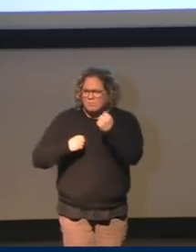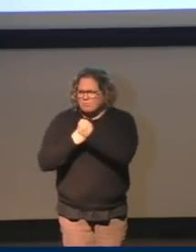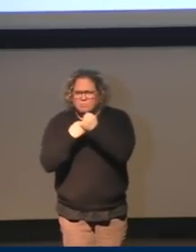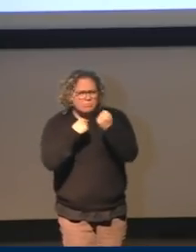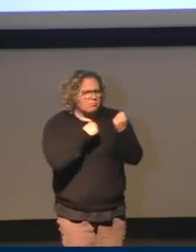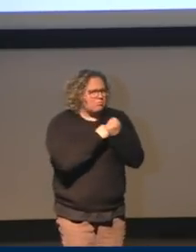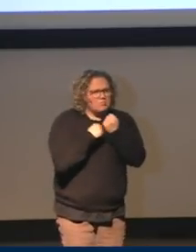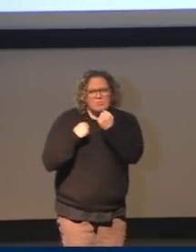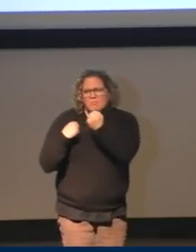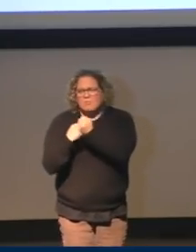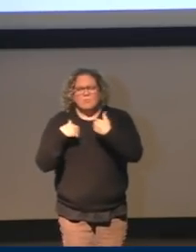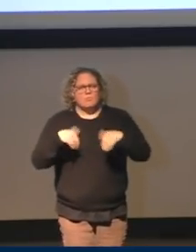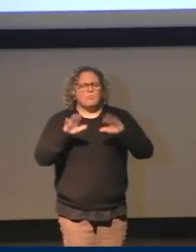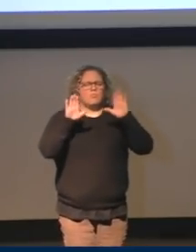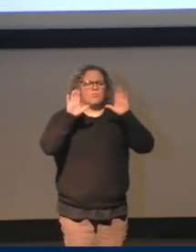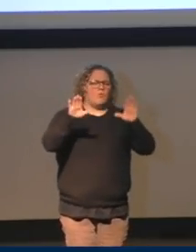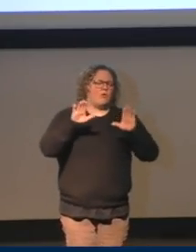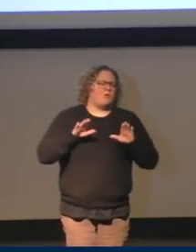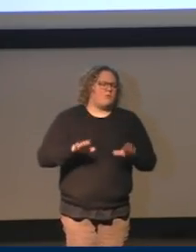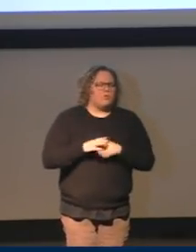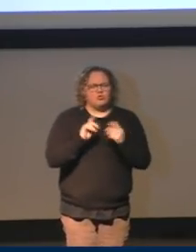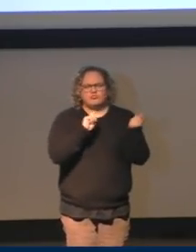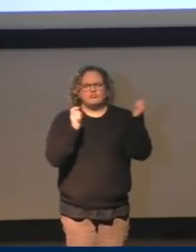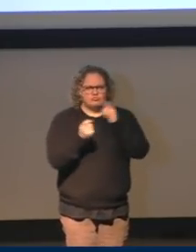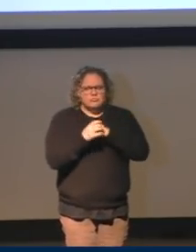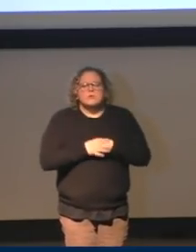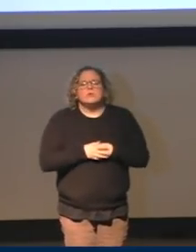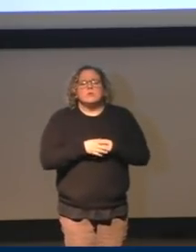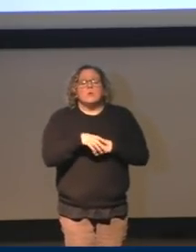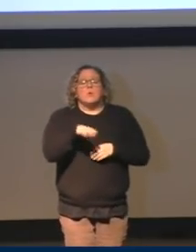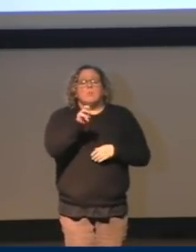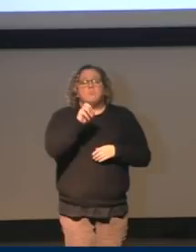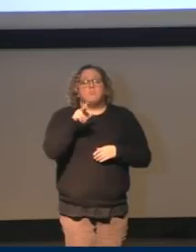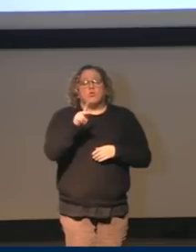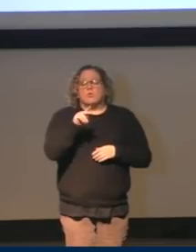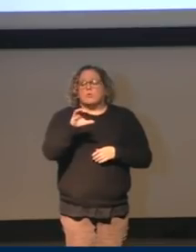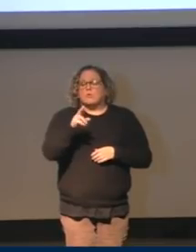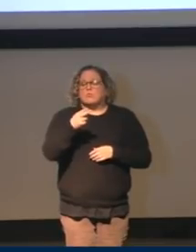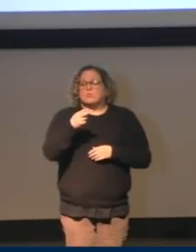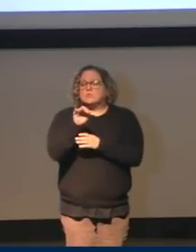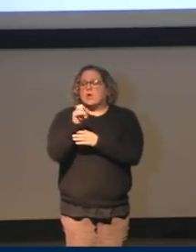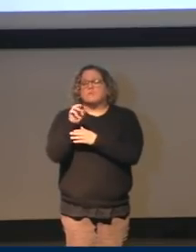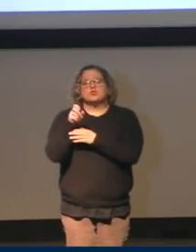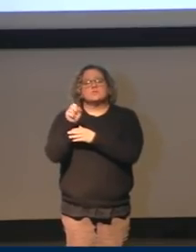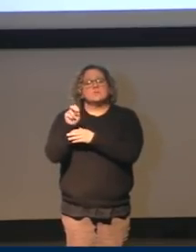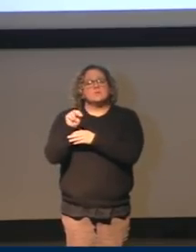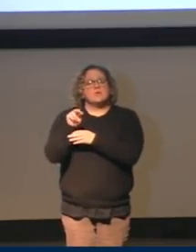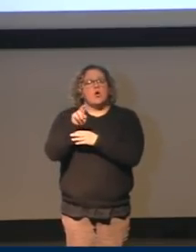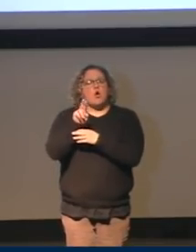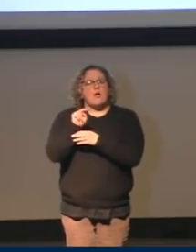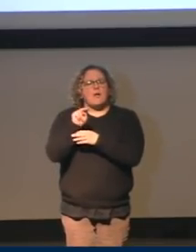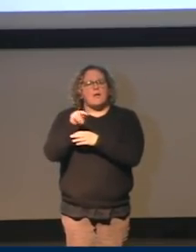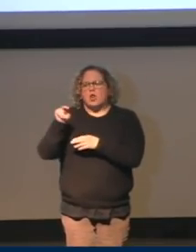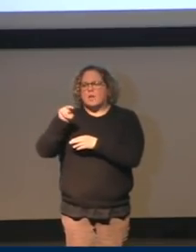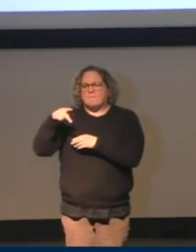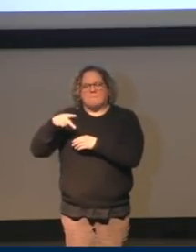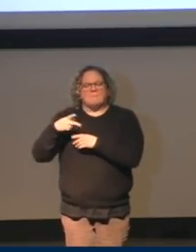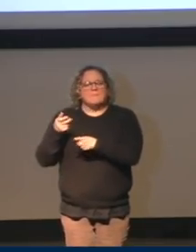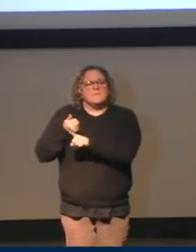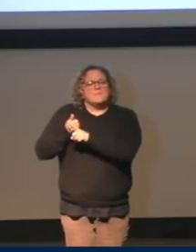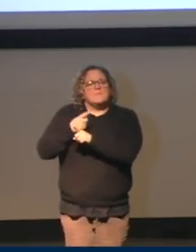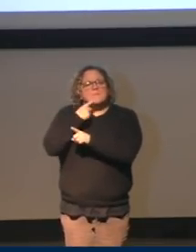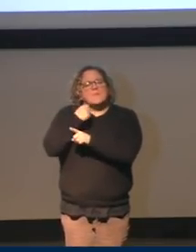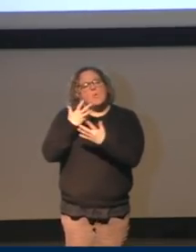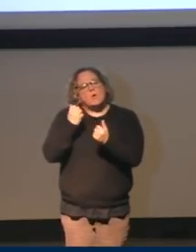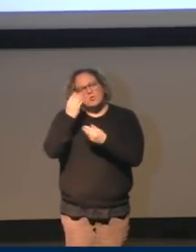of our culture. This is one from Brooke Christopherson. She's an RN nurse practitioner, and she says, I would like to send a shout out